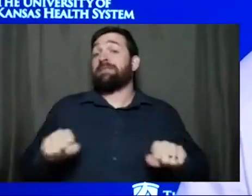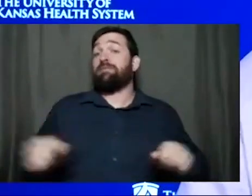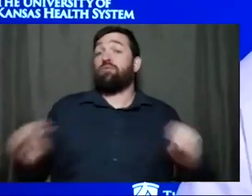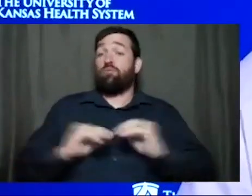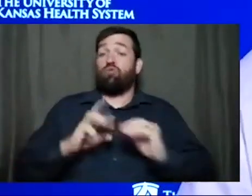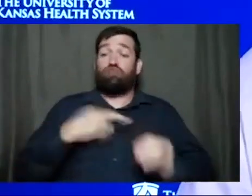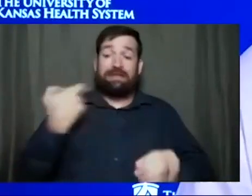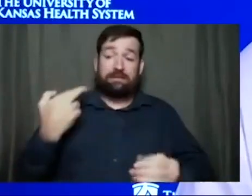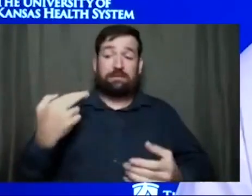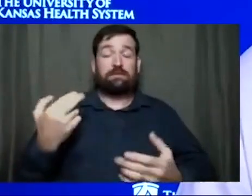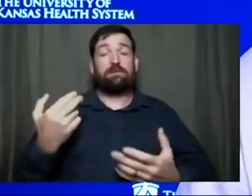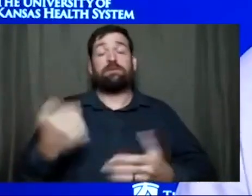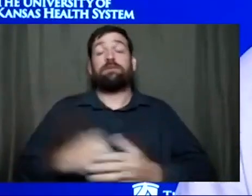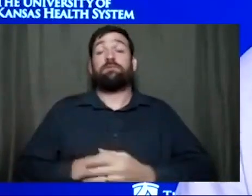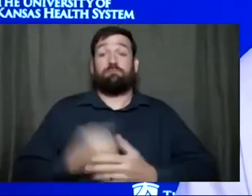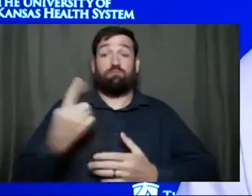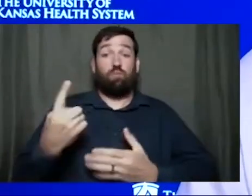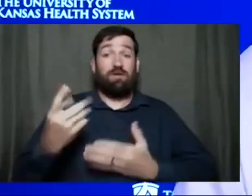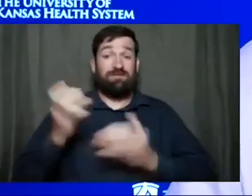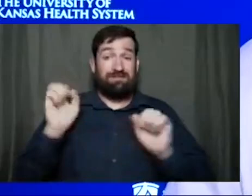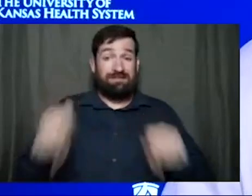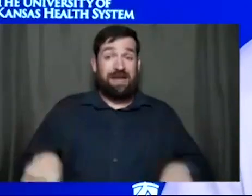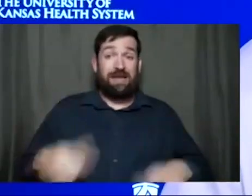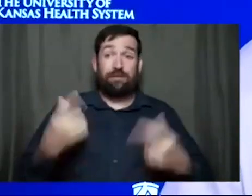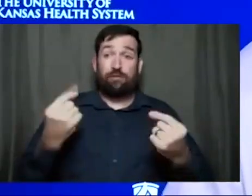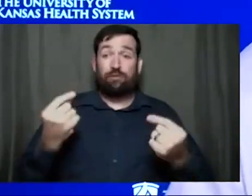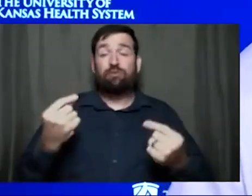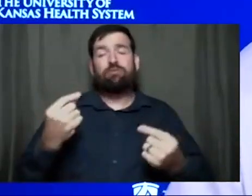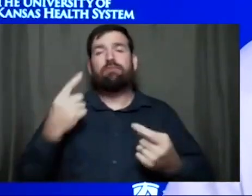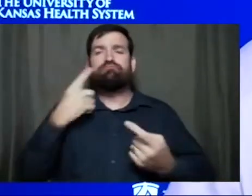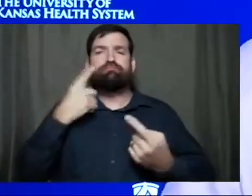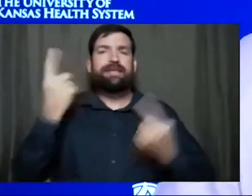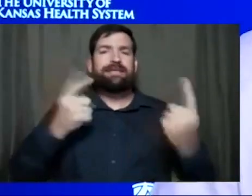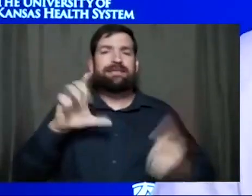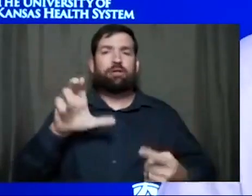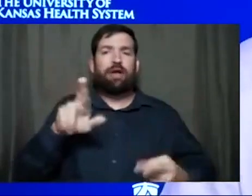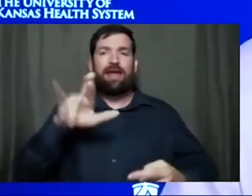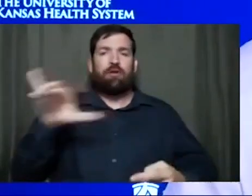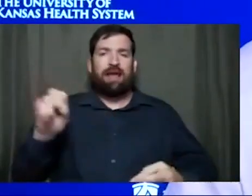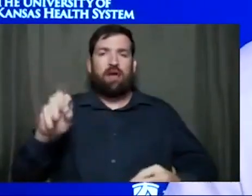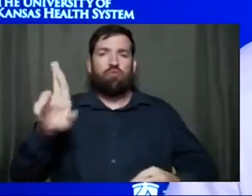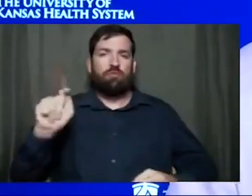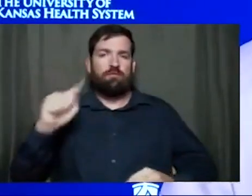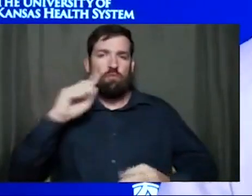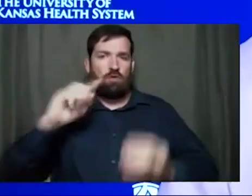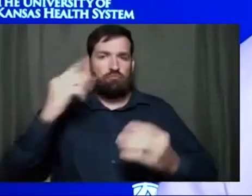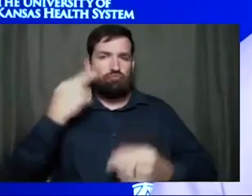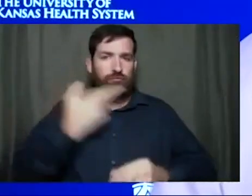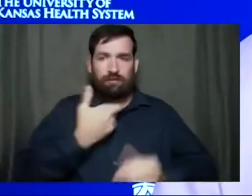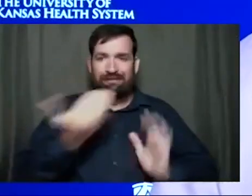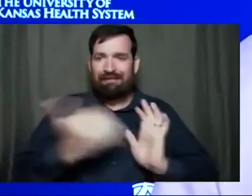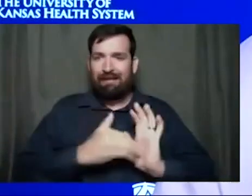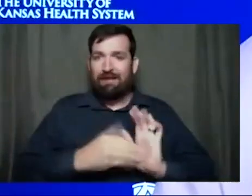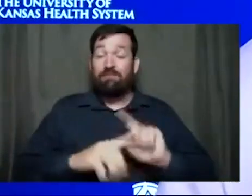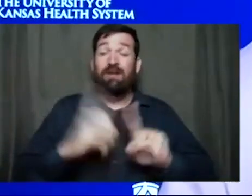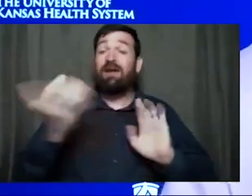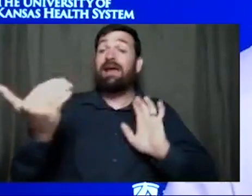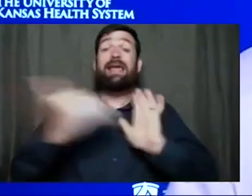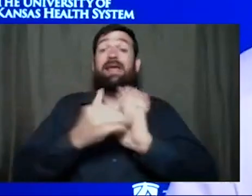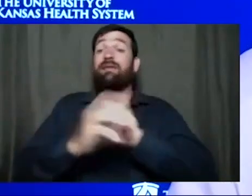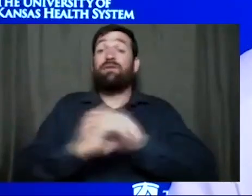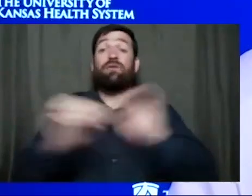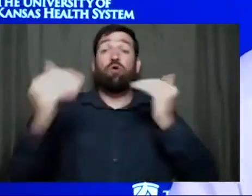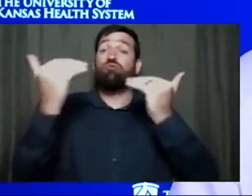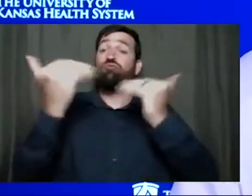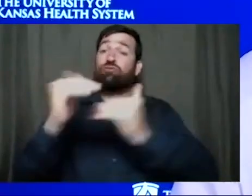one thing you can do is consider takeout again. But right now, again, there is no mandates, restrictions, or things like that. And so it really